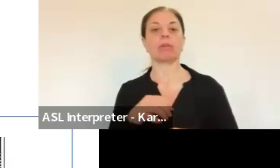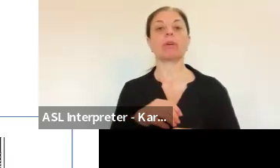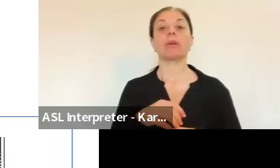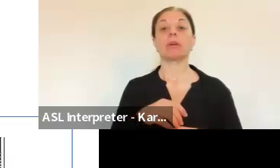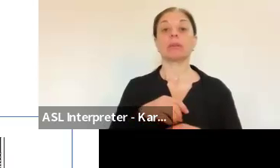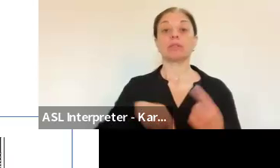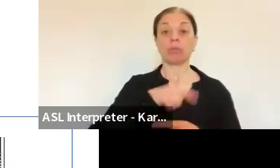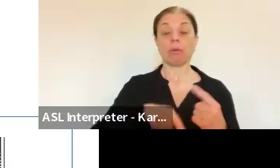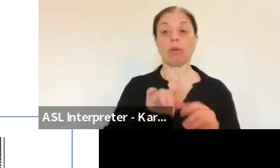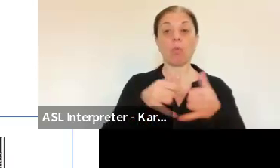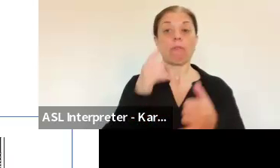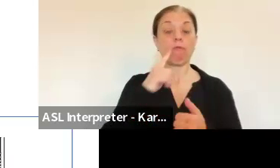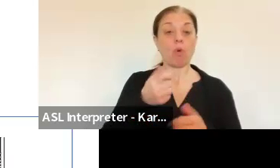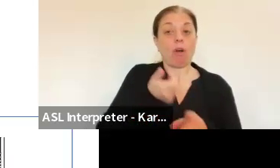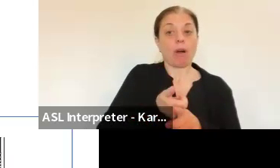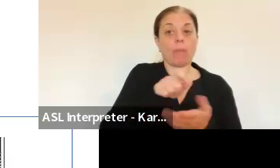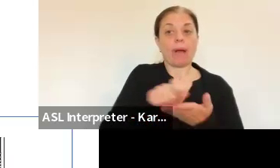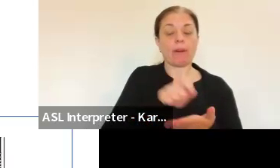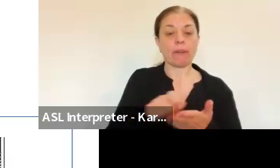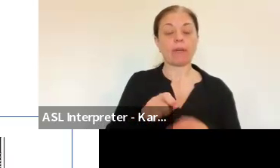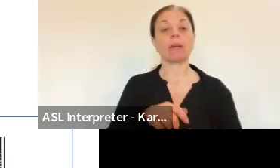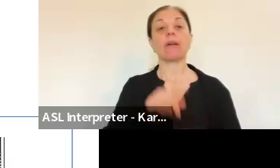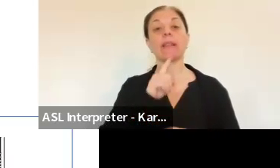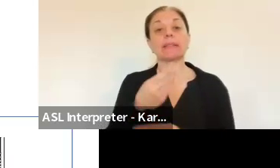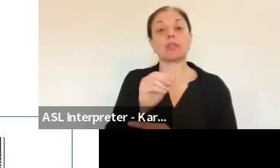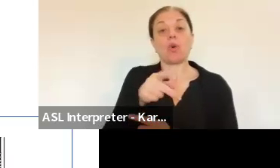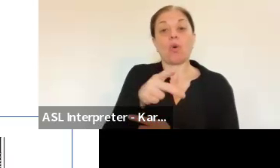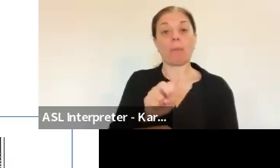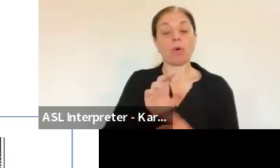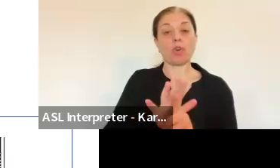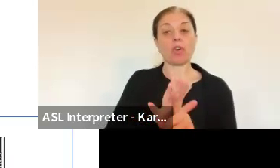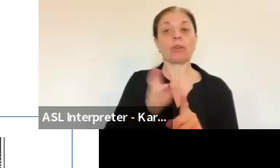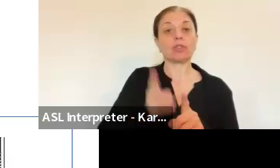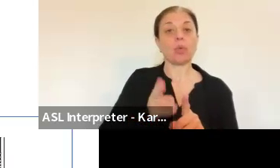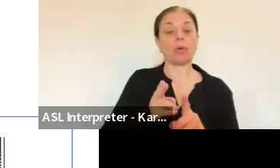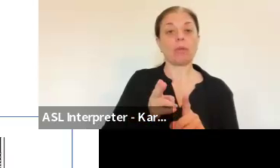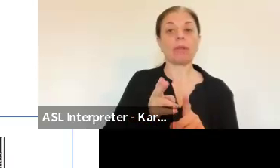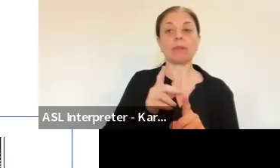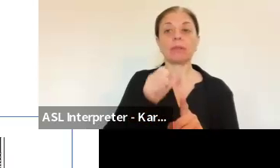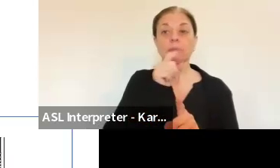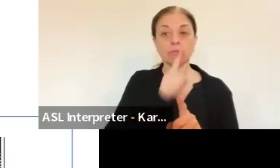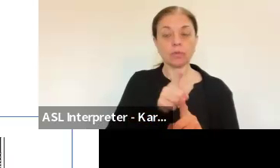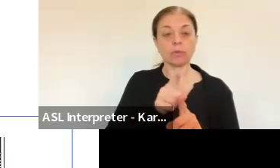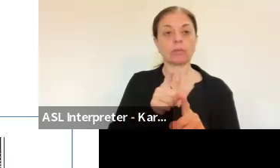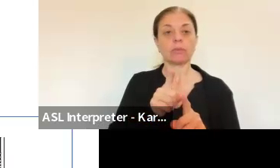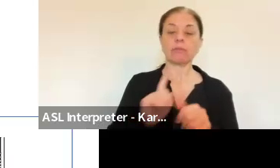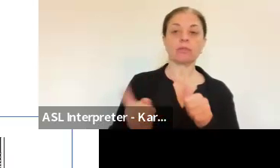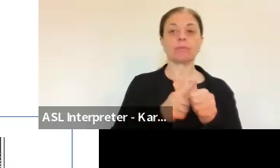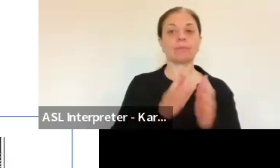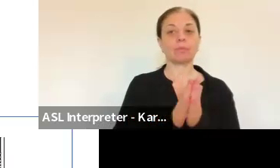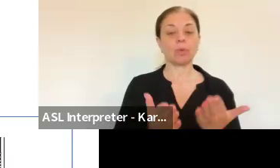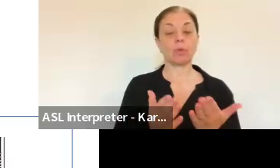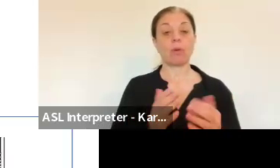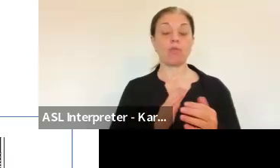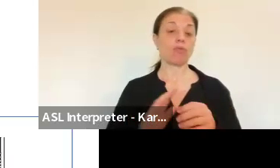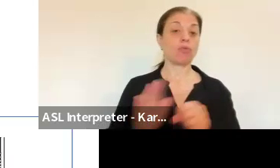Award for autobiography. This is Hope's historical fiction debut. In this